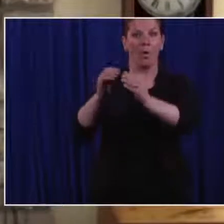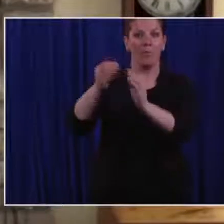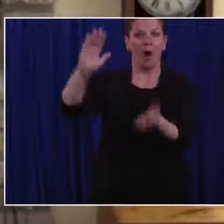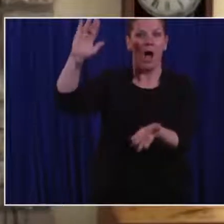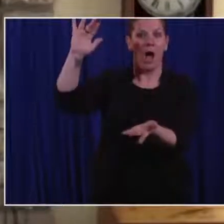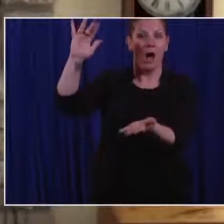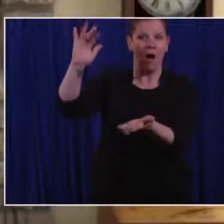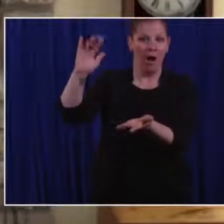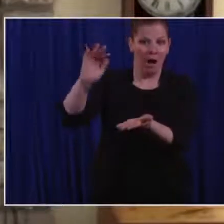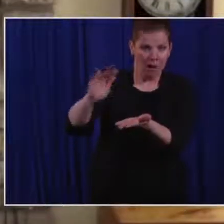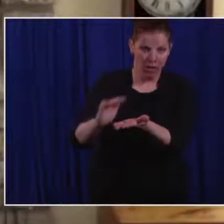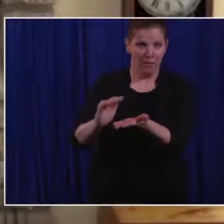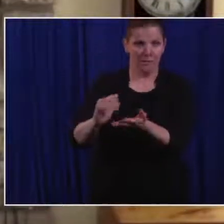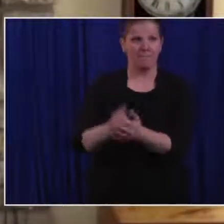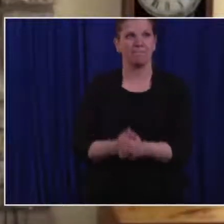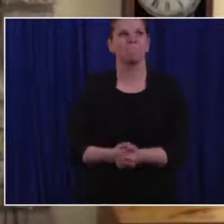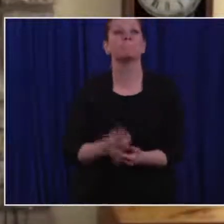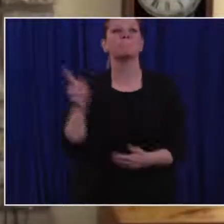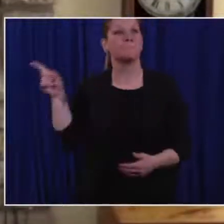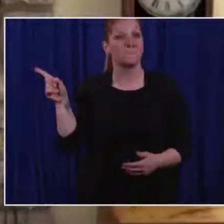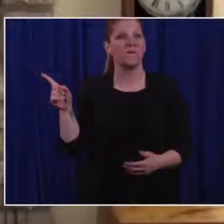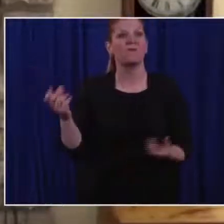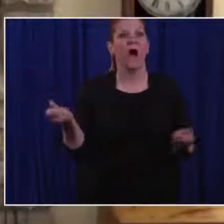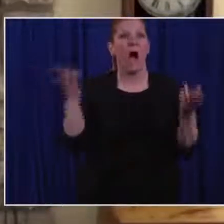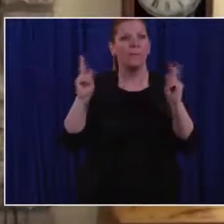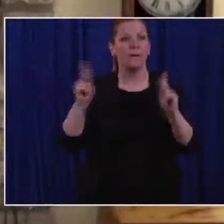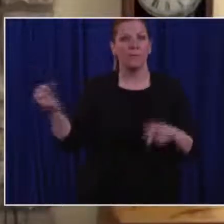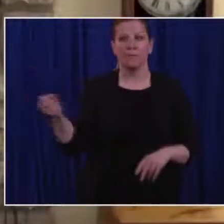Eric, let's go to our hospitalization slide.